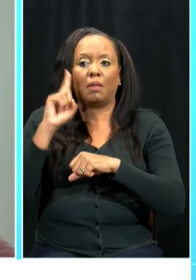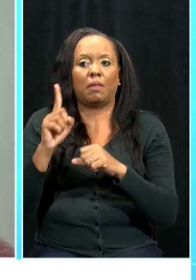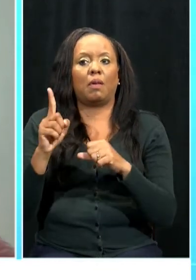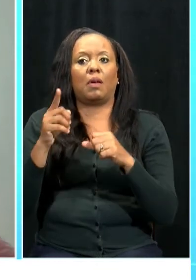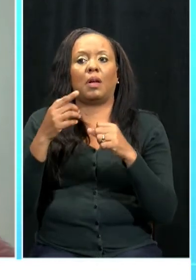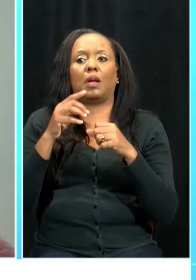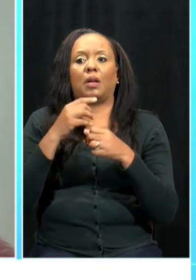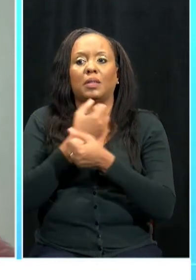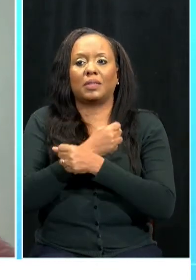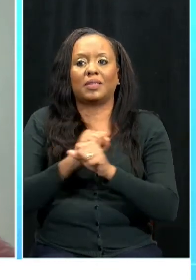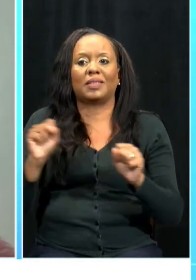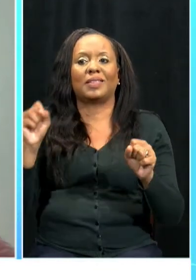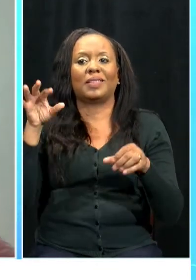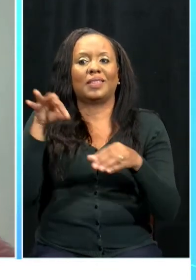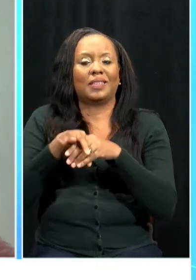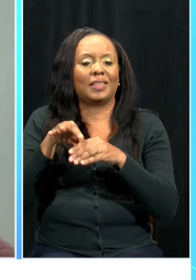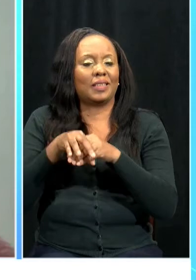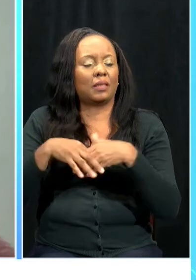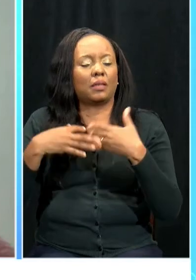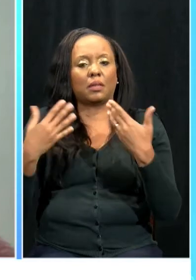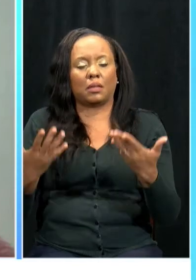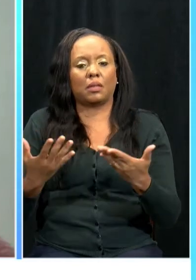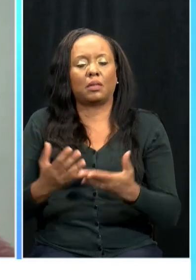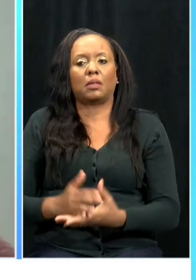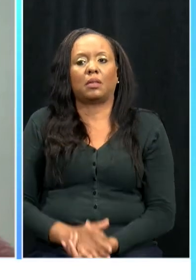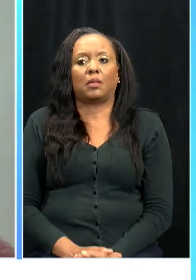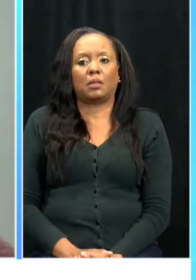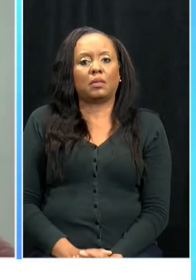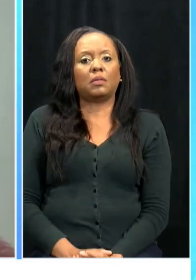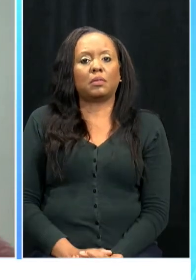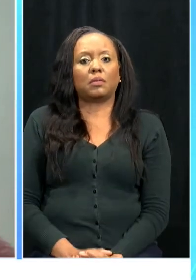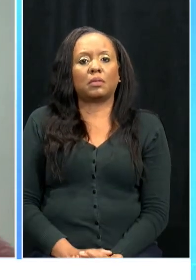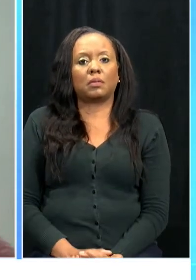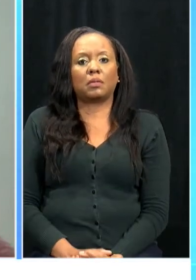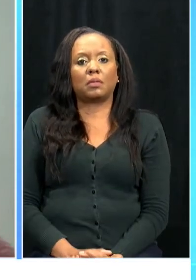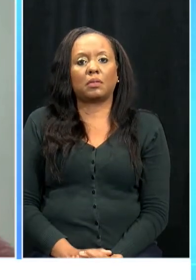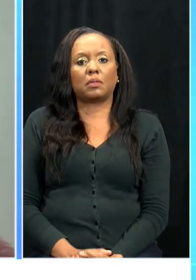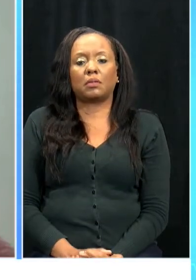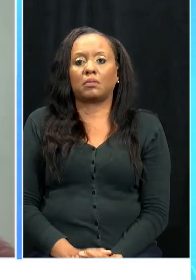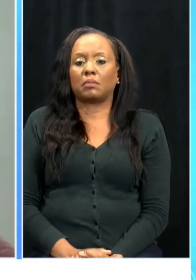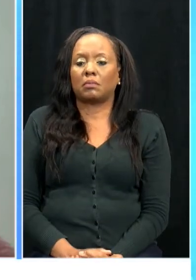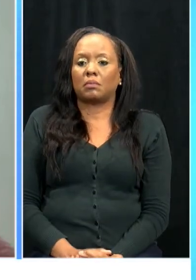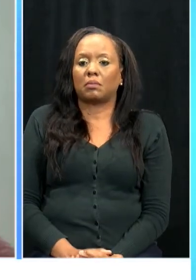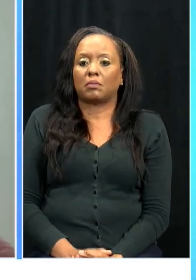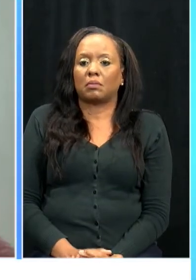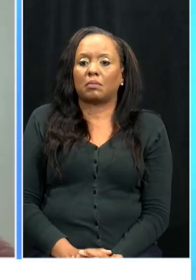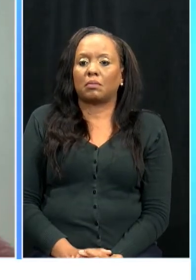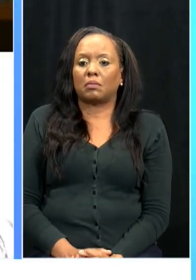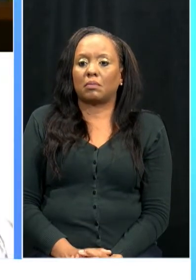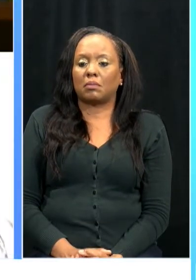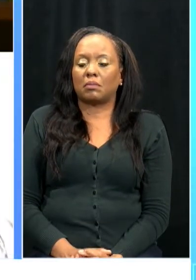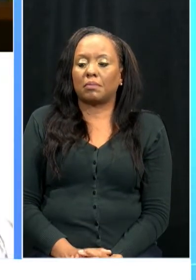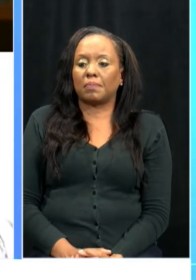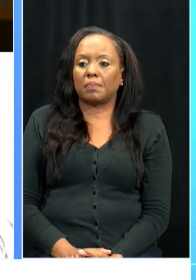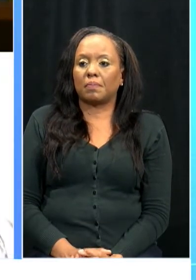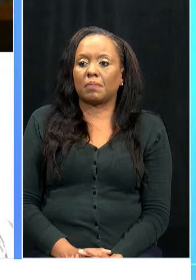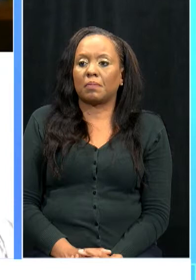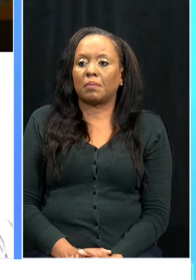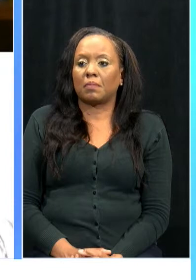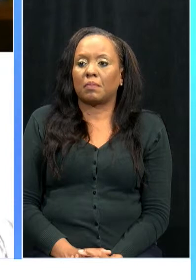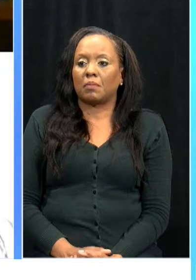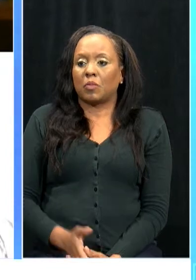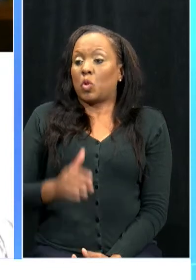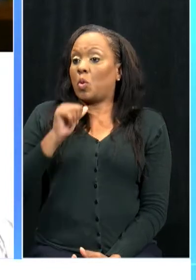election as safe as possible. So, But we are not talking about as safe as possible, um,